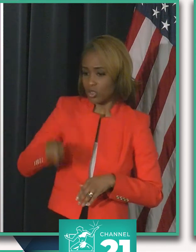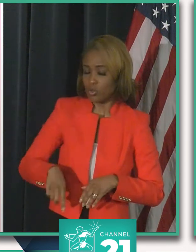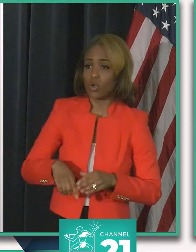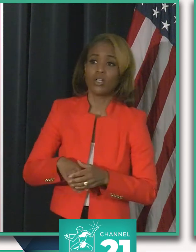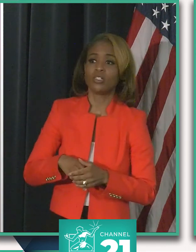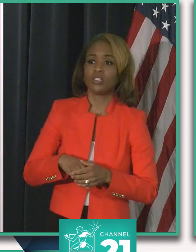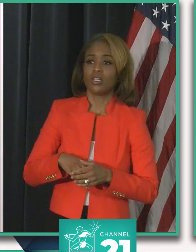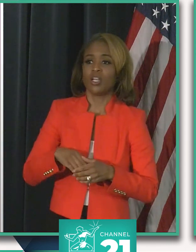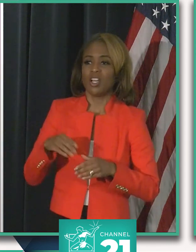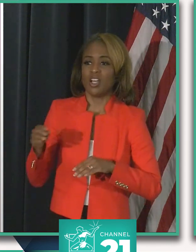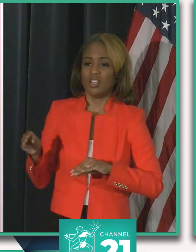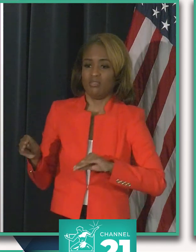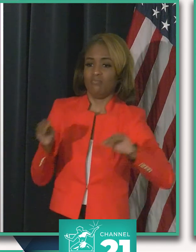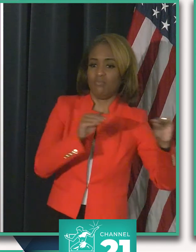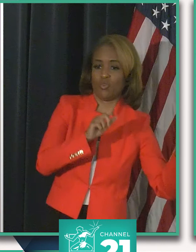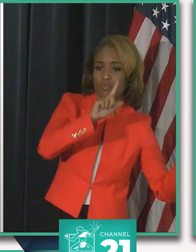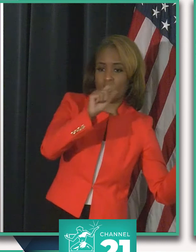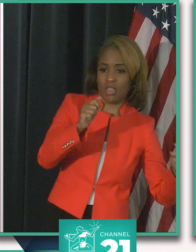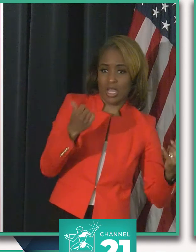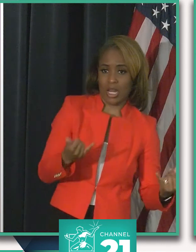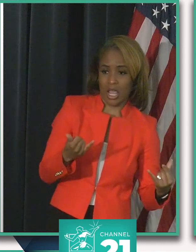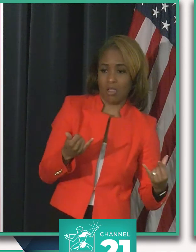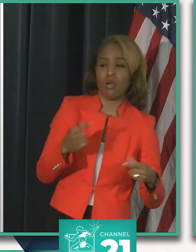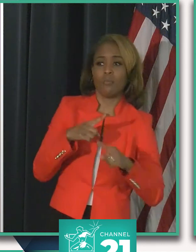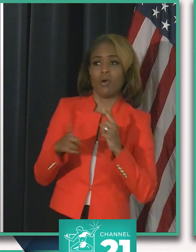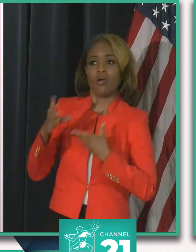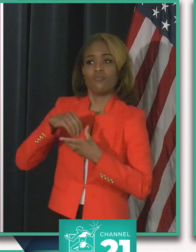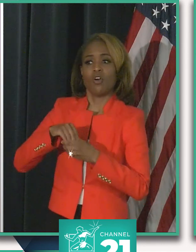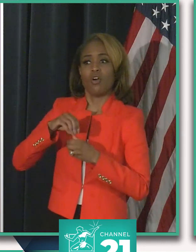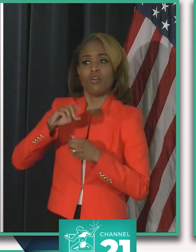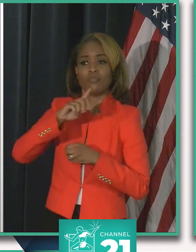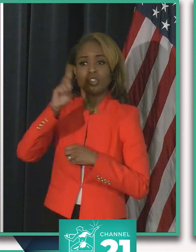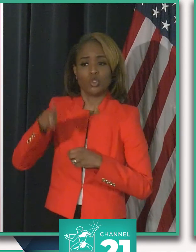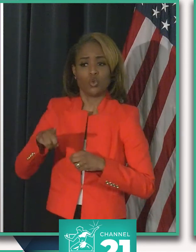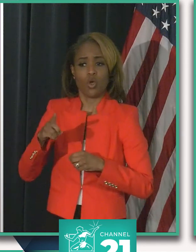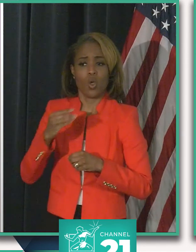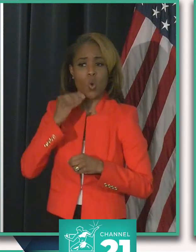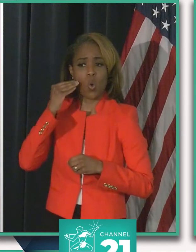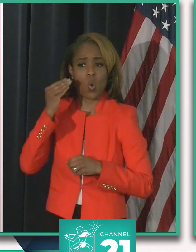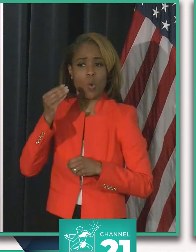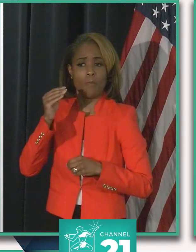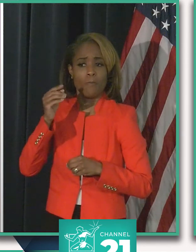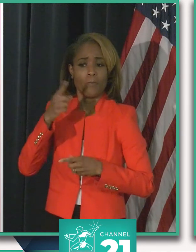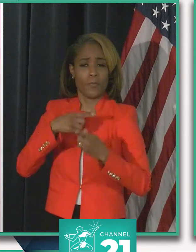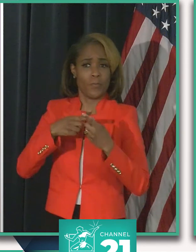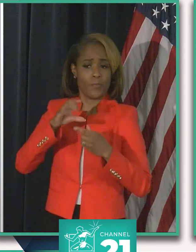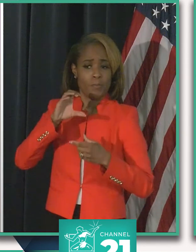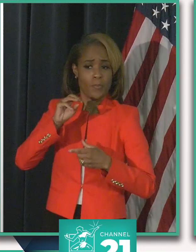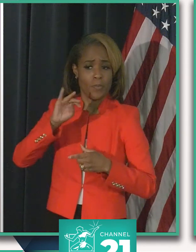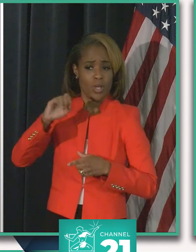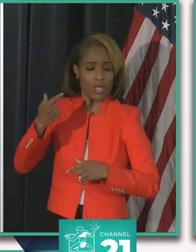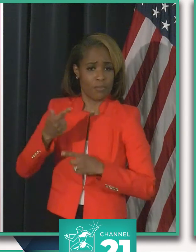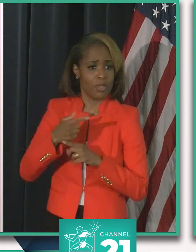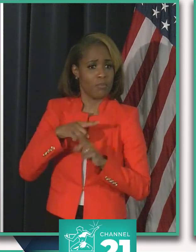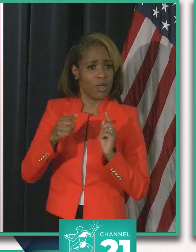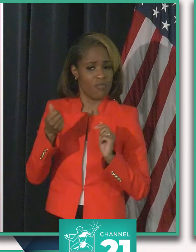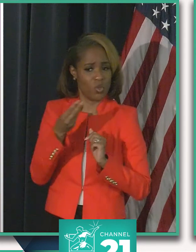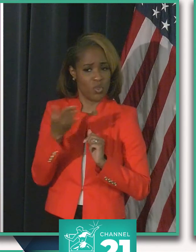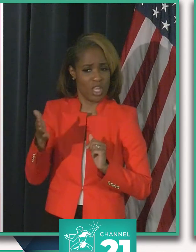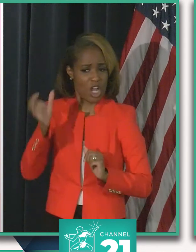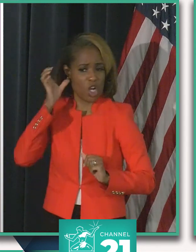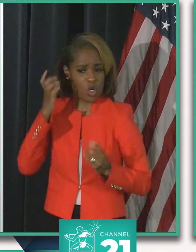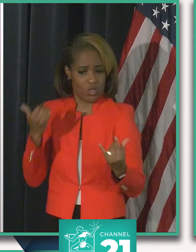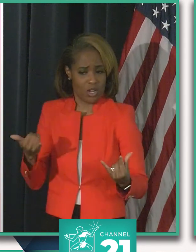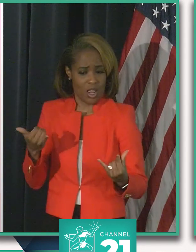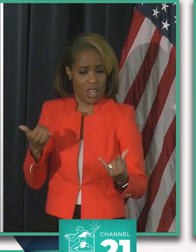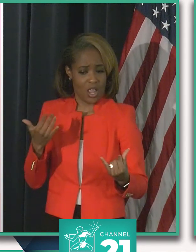from Los Angeles now. I've been involved in Detroit Homecoming. Can't wait to get back. There's a couple of things that I've actually heard on the call today that I